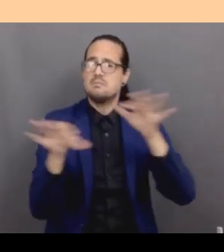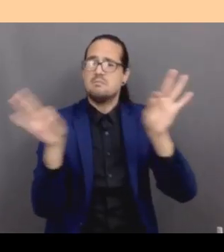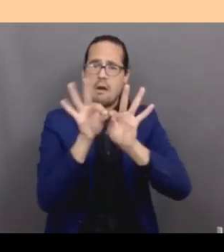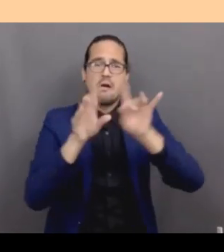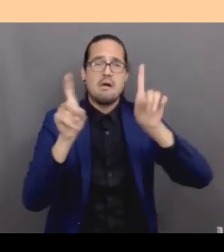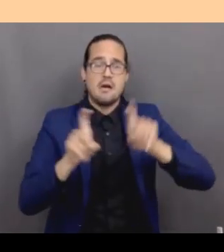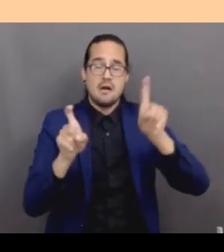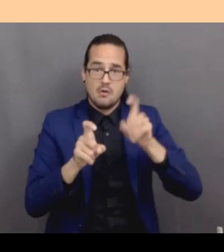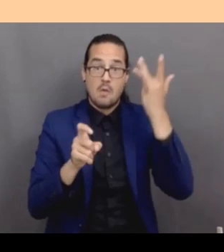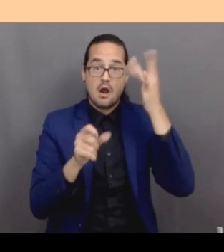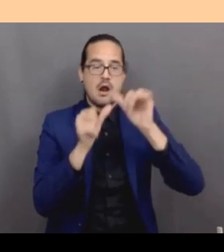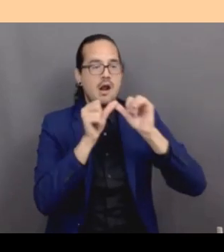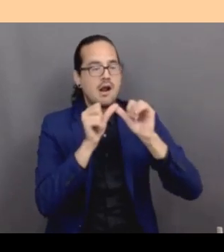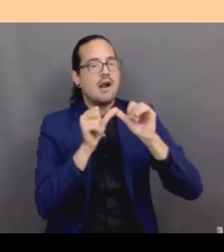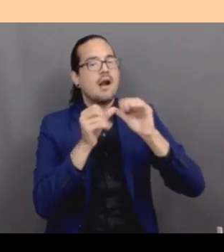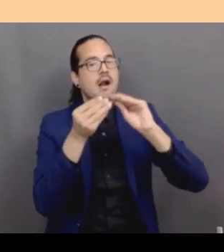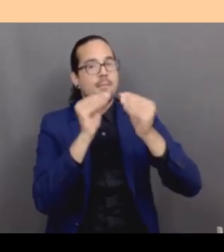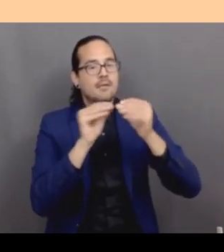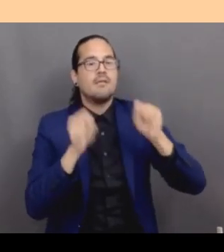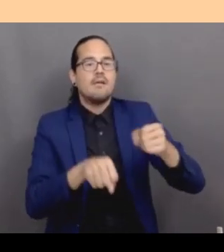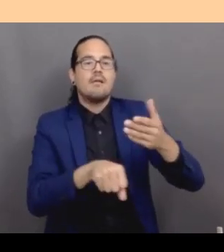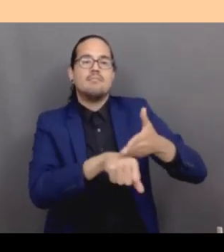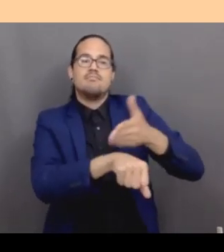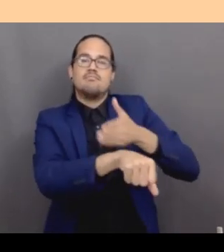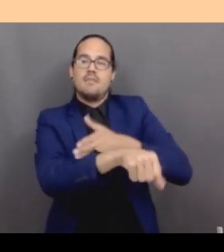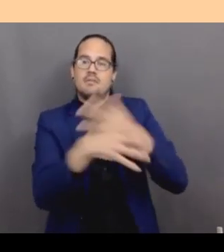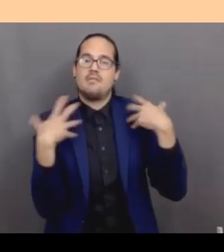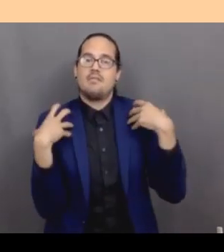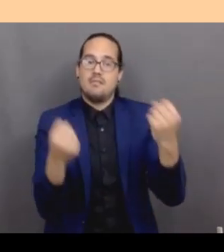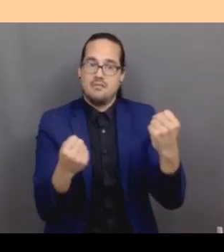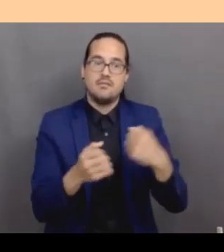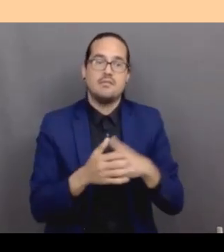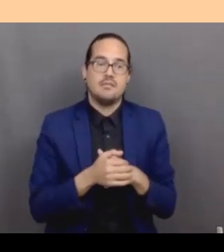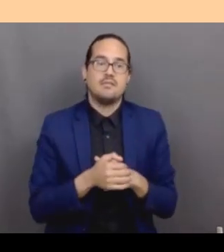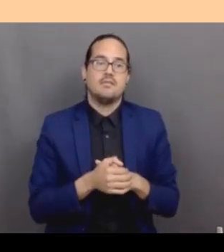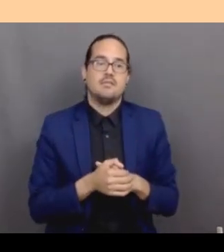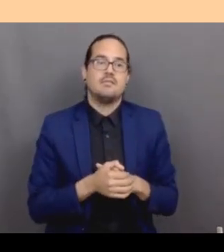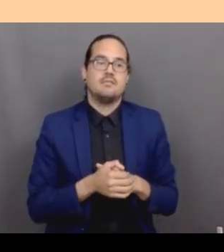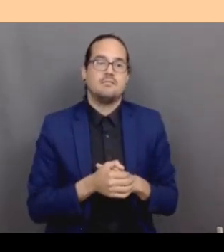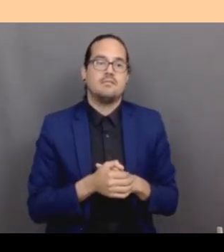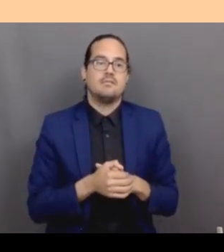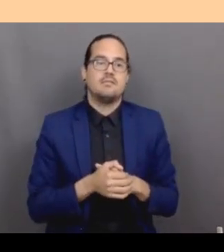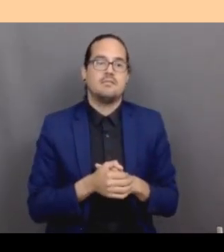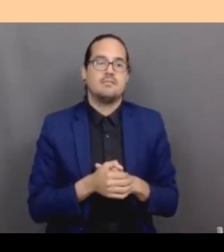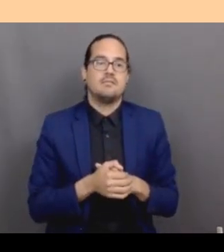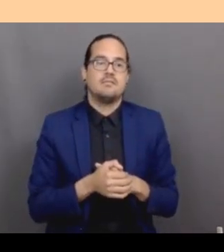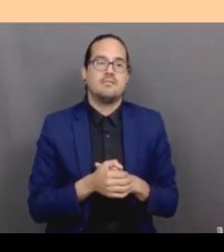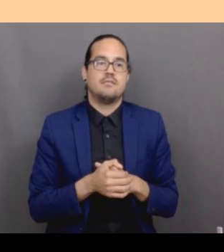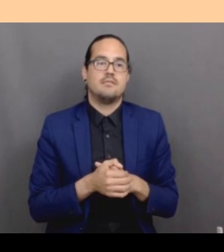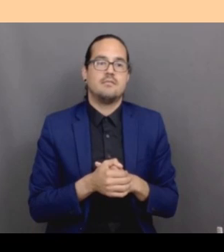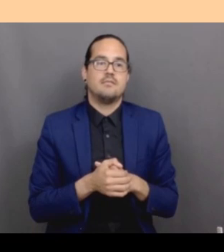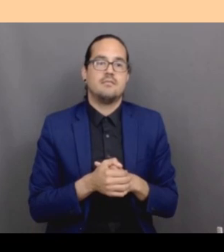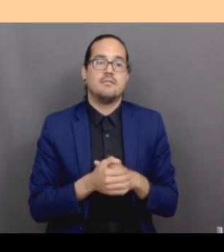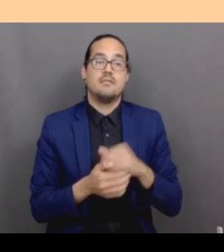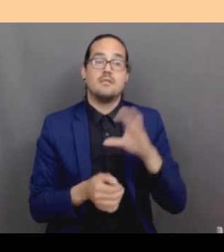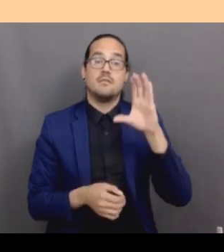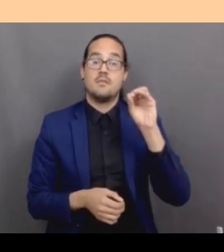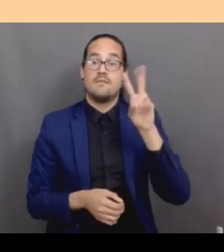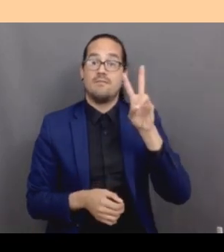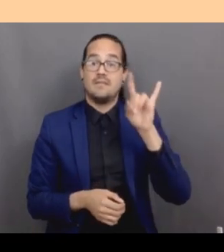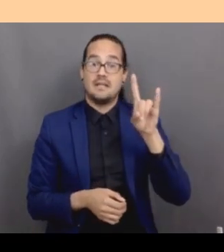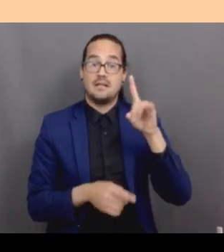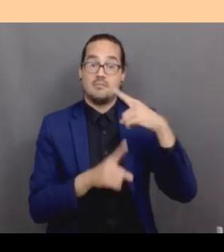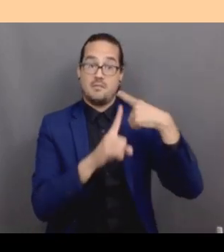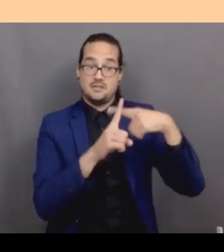been instrumental in providing support to COVID-19 positive patients and their contacts, as Dr. Lisa mentioned. Public health